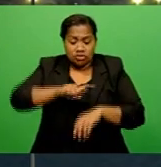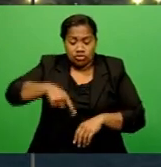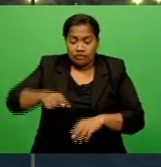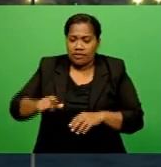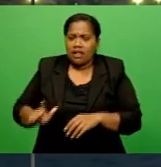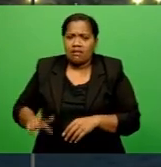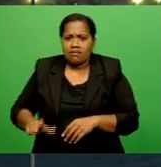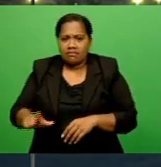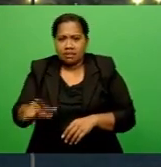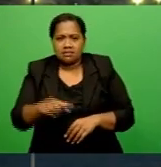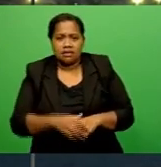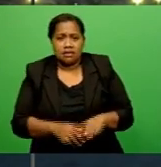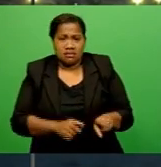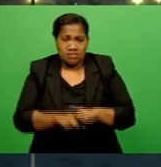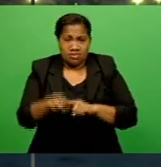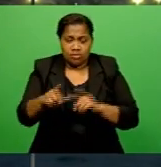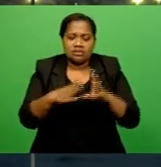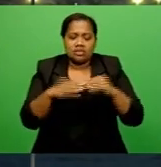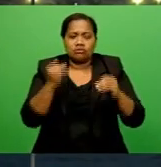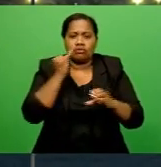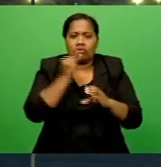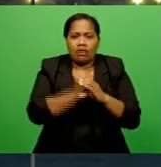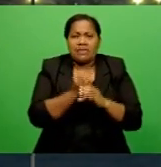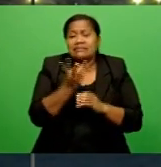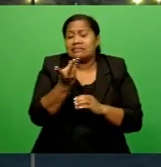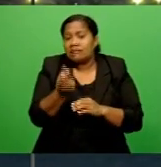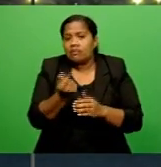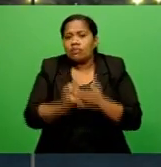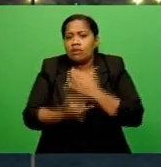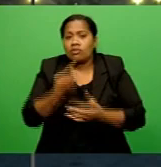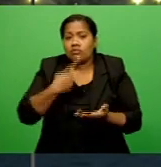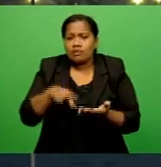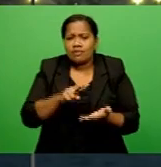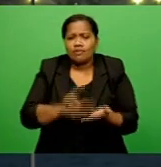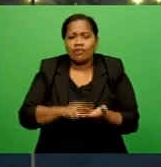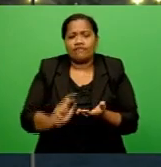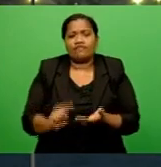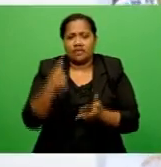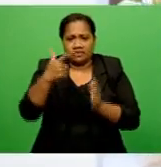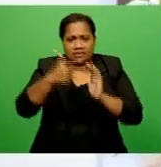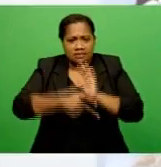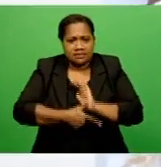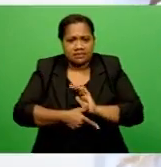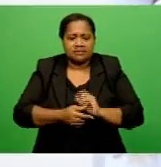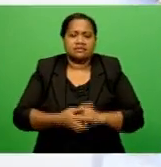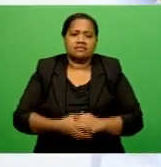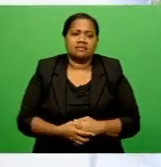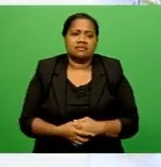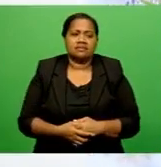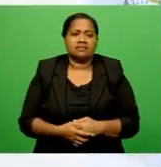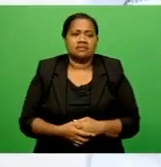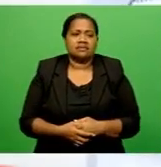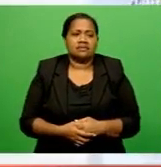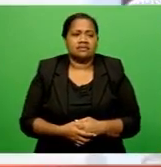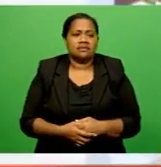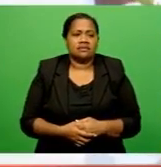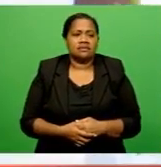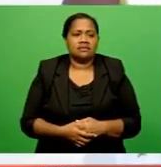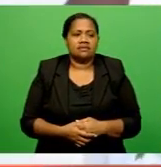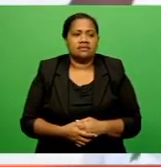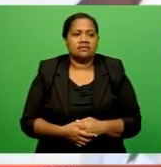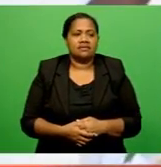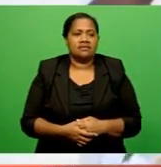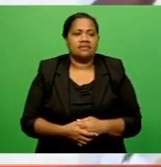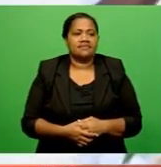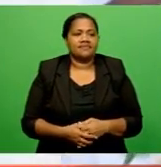sexual crimes, with some cases being reported for the first time. Felipe Naikaso reports. The number of cases the